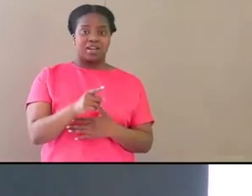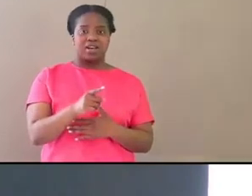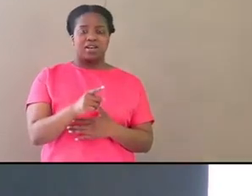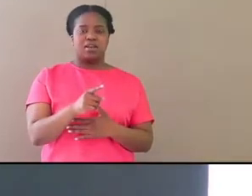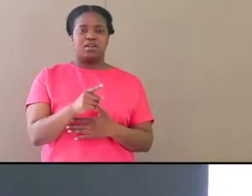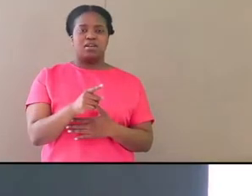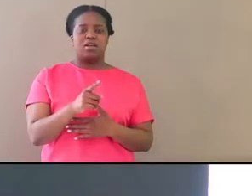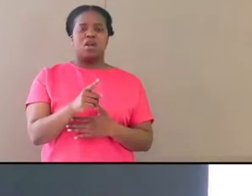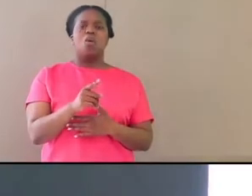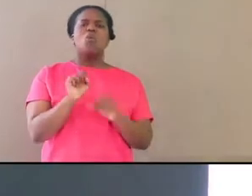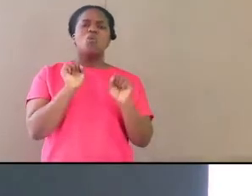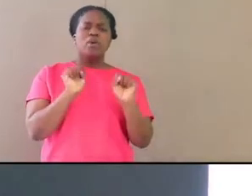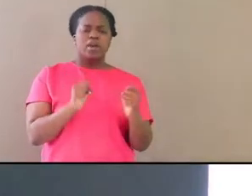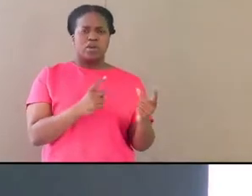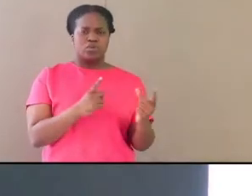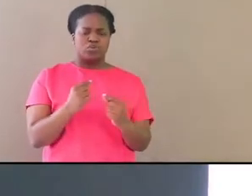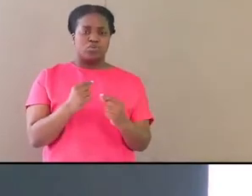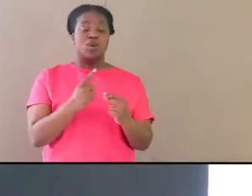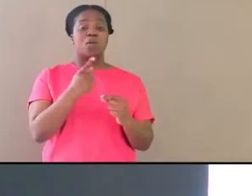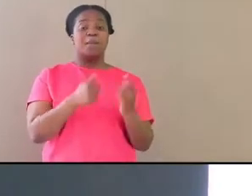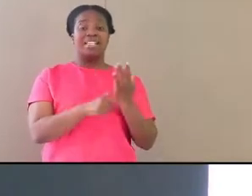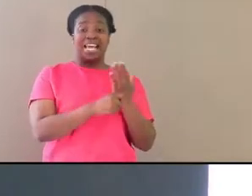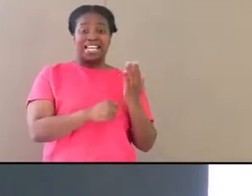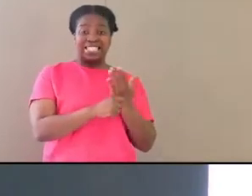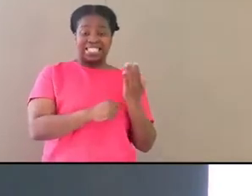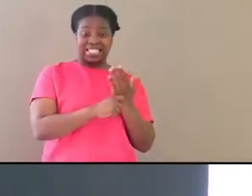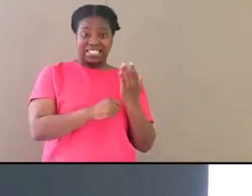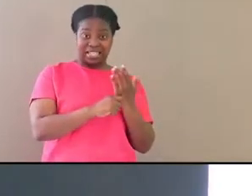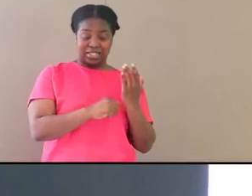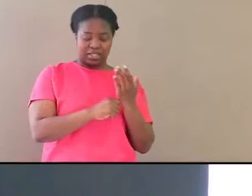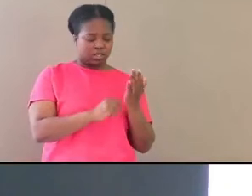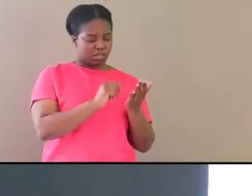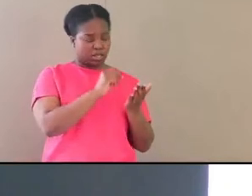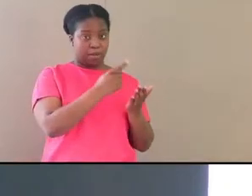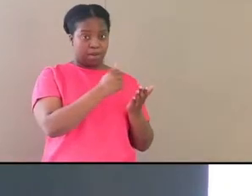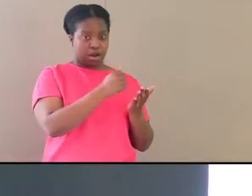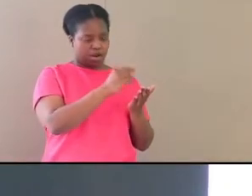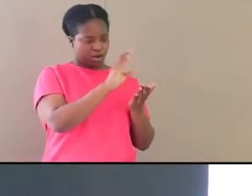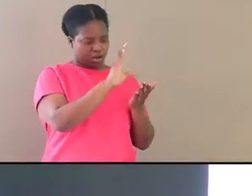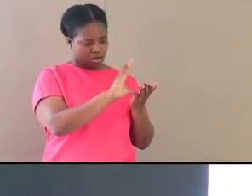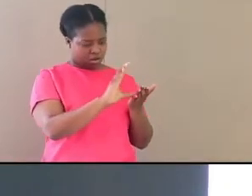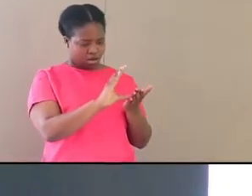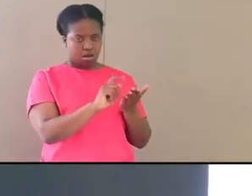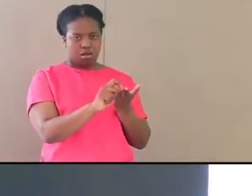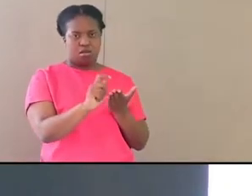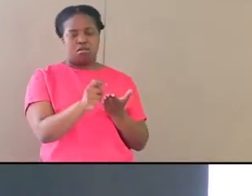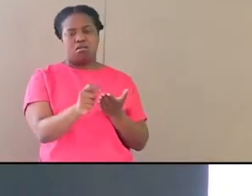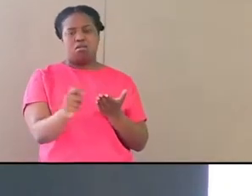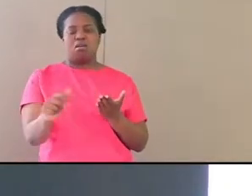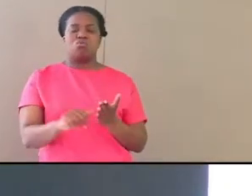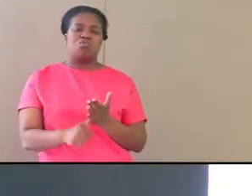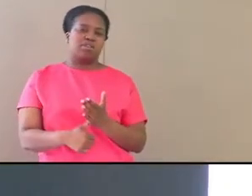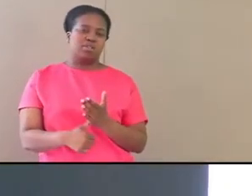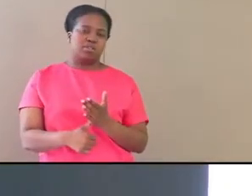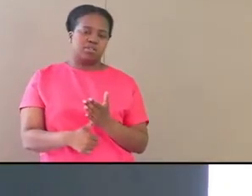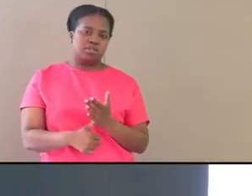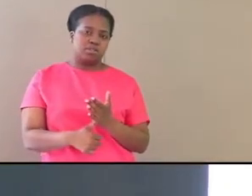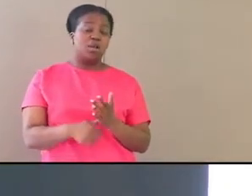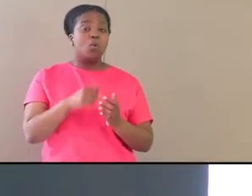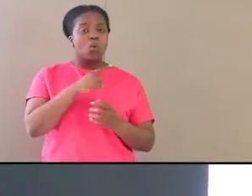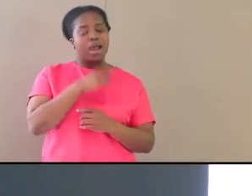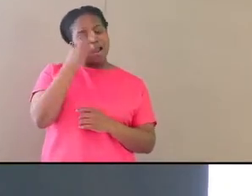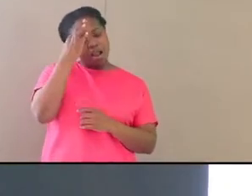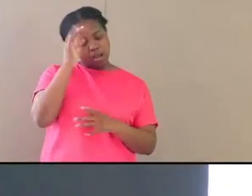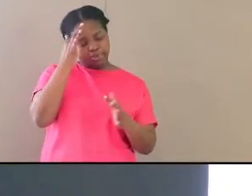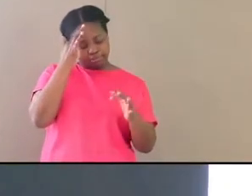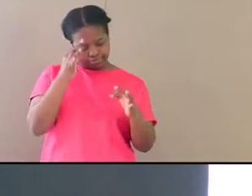fiscus we are able to pay grants. In this country, you will never have a grant not paid because the government